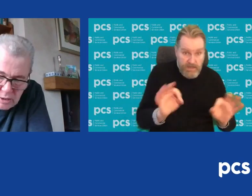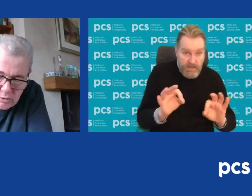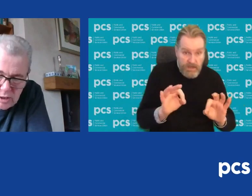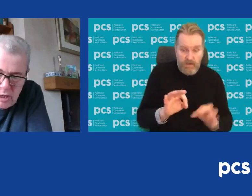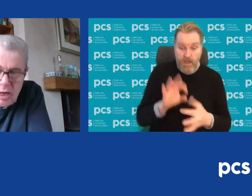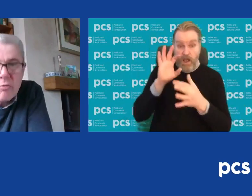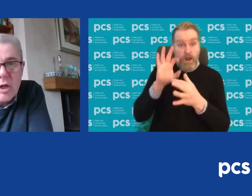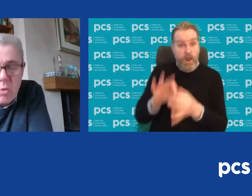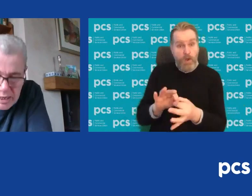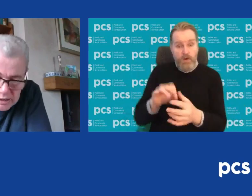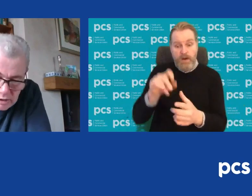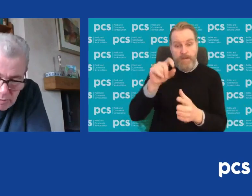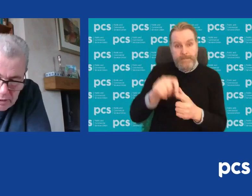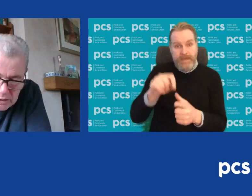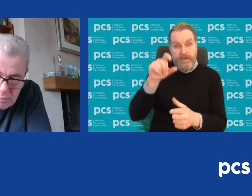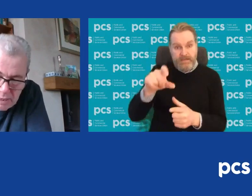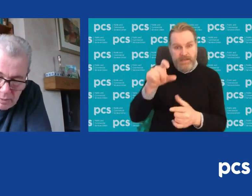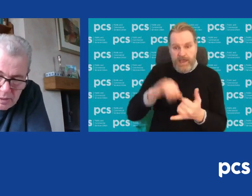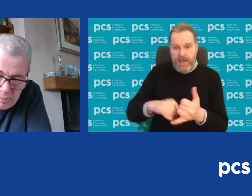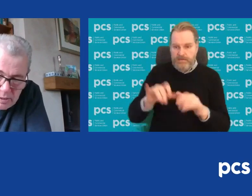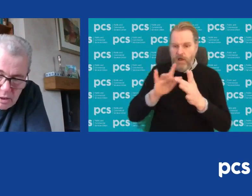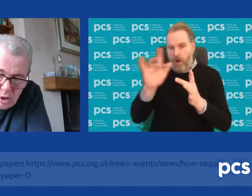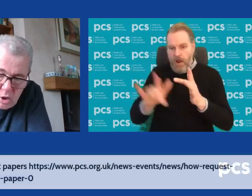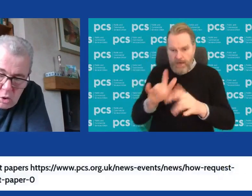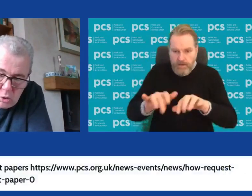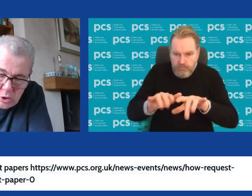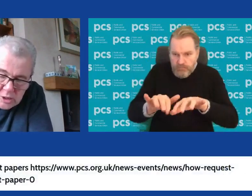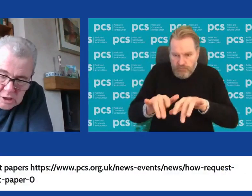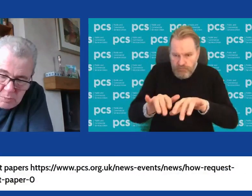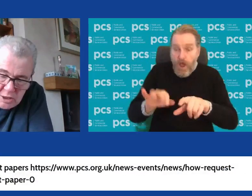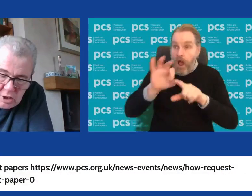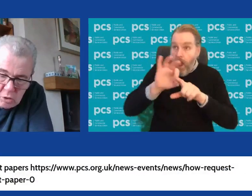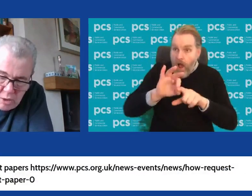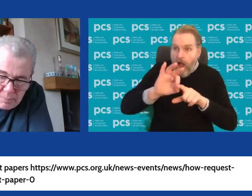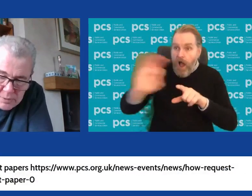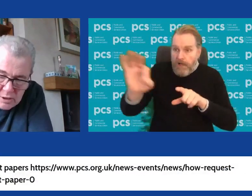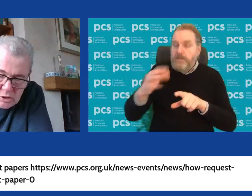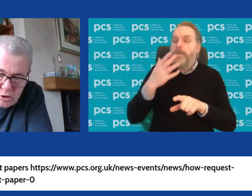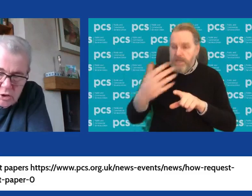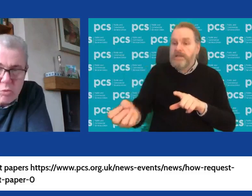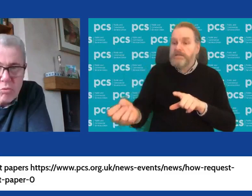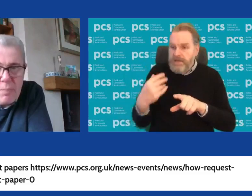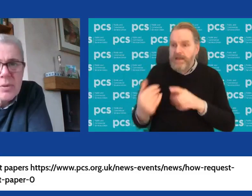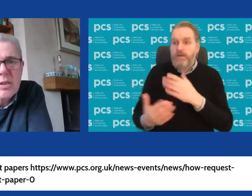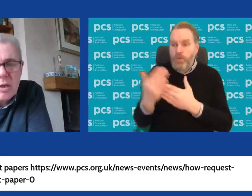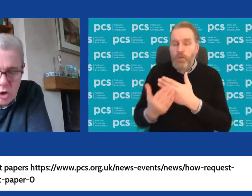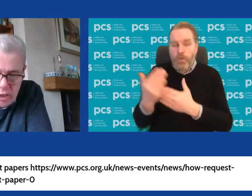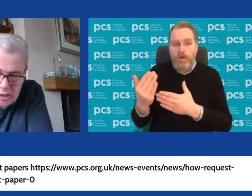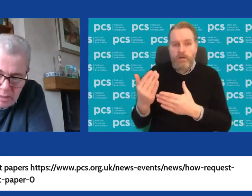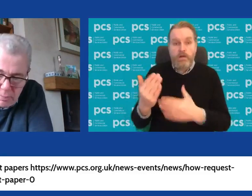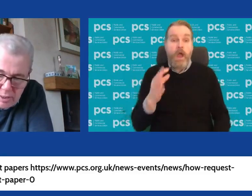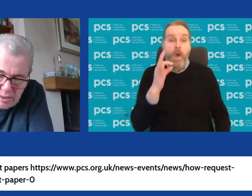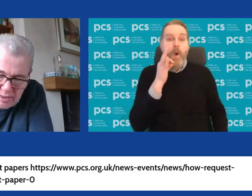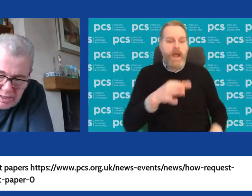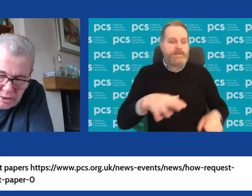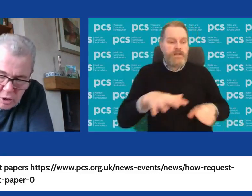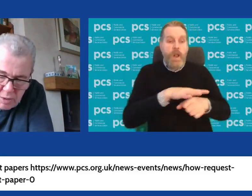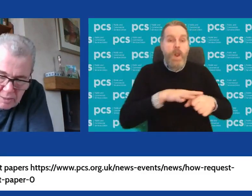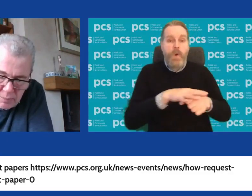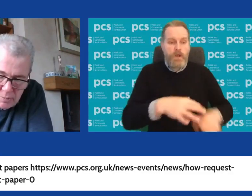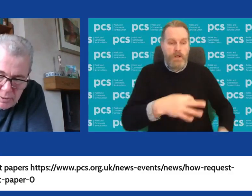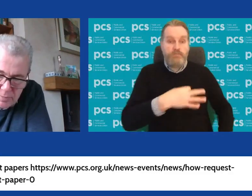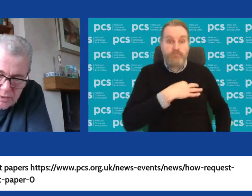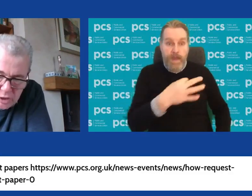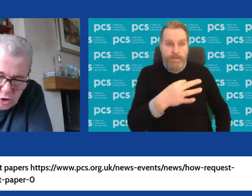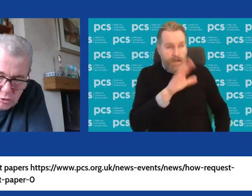digital account and request a replacement ballot paper, or you can speak to your reps so that your reps can chase up getting a new